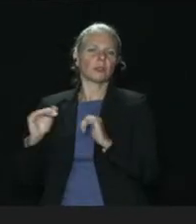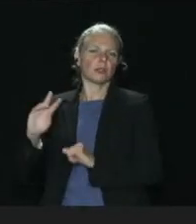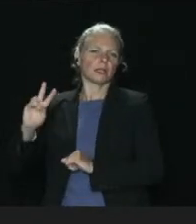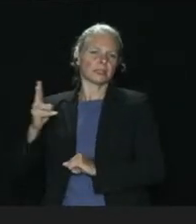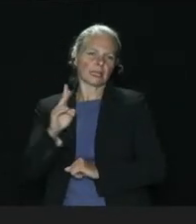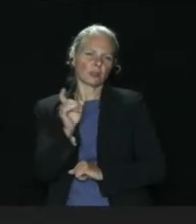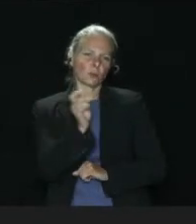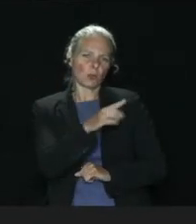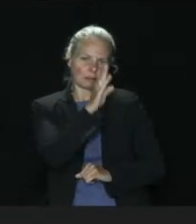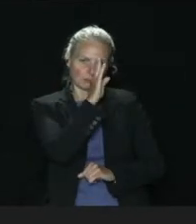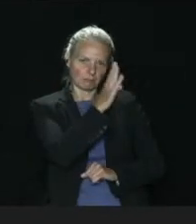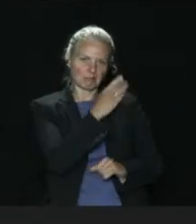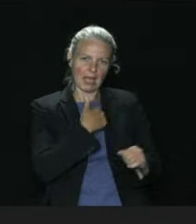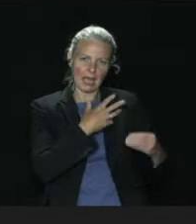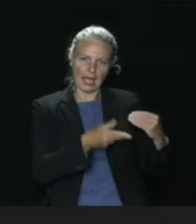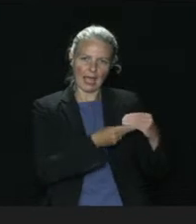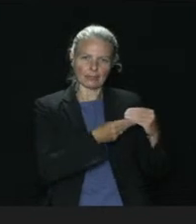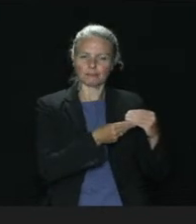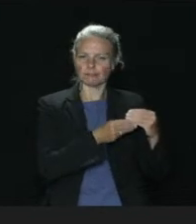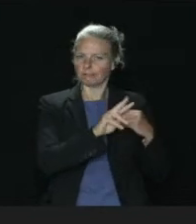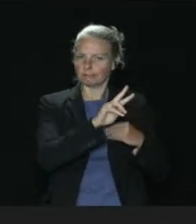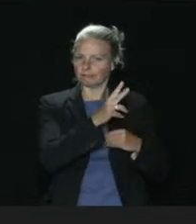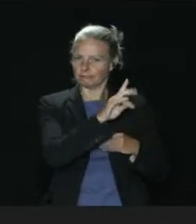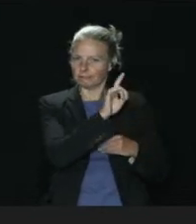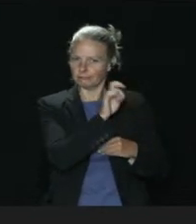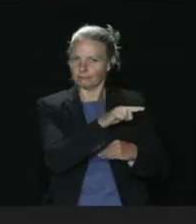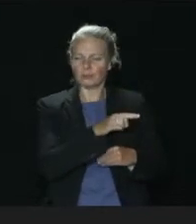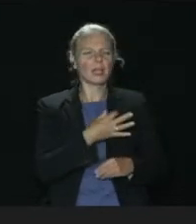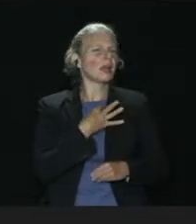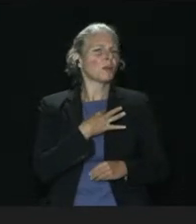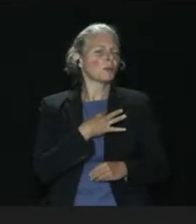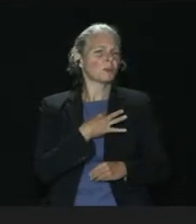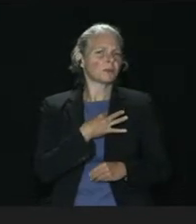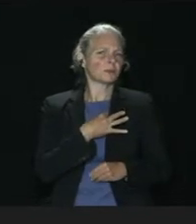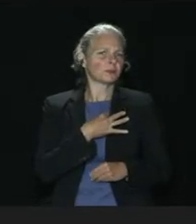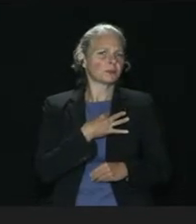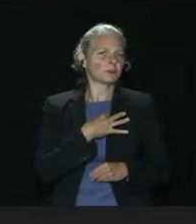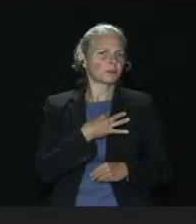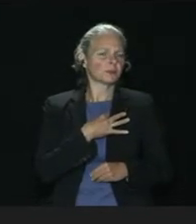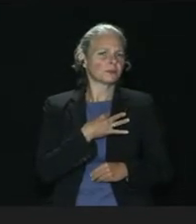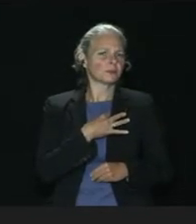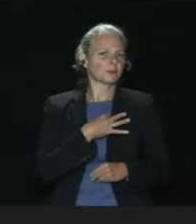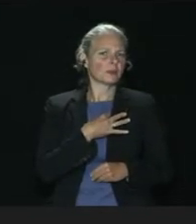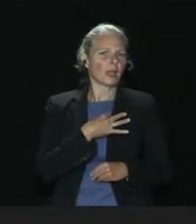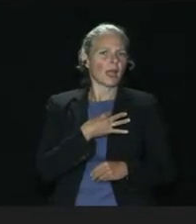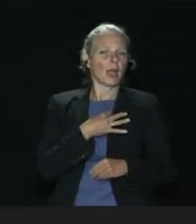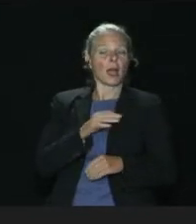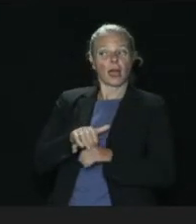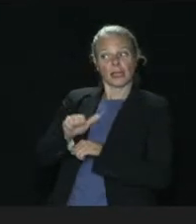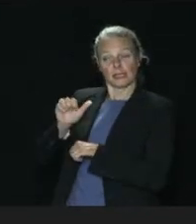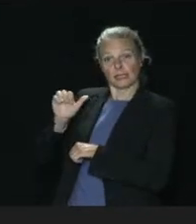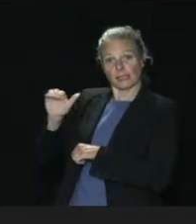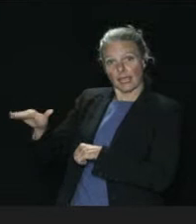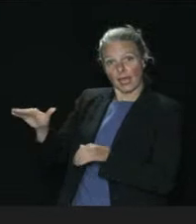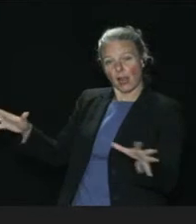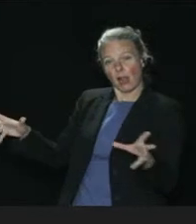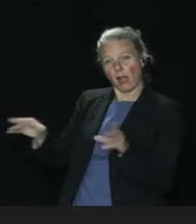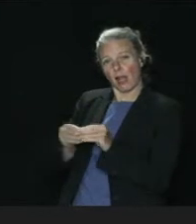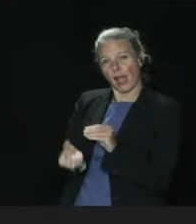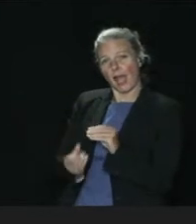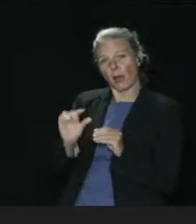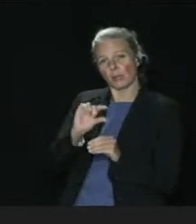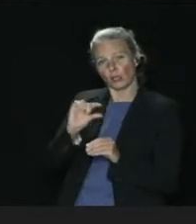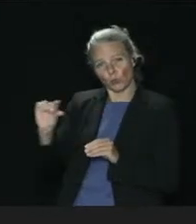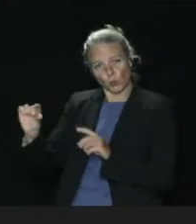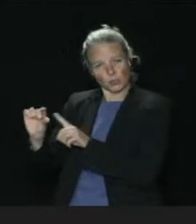I'll ask a supplementary question. When will we know how many doses Canada will send abroad? And to come back to my first question, maybe it